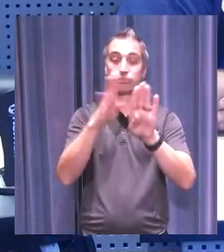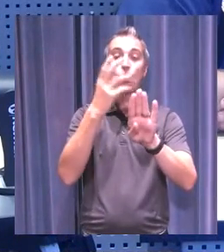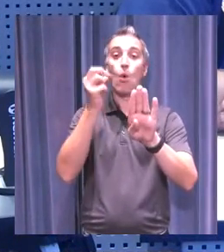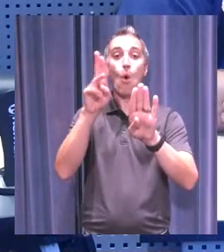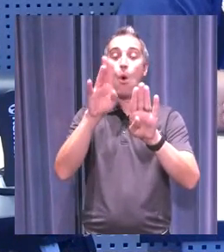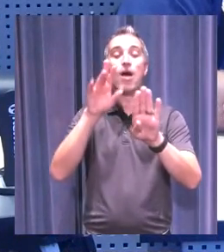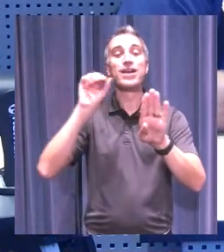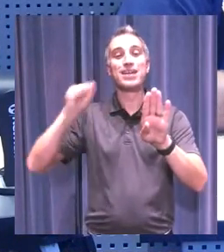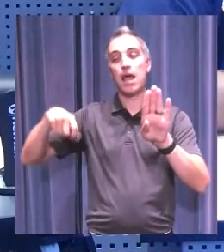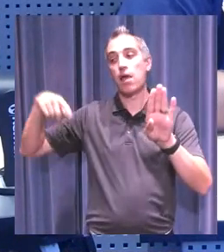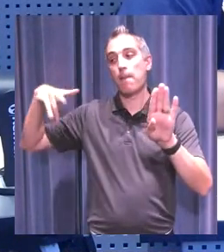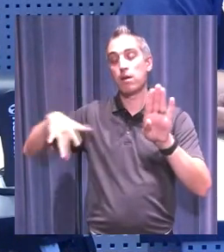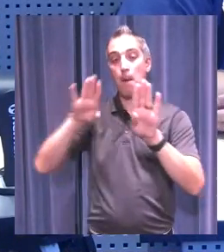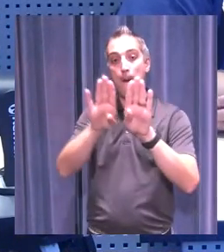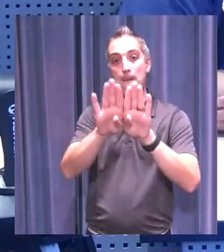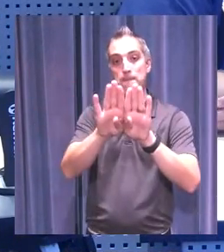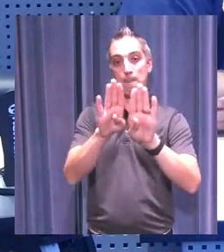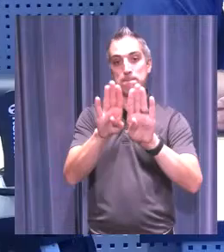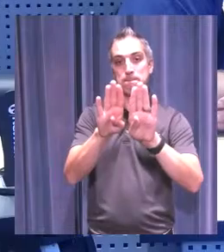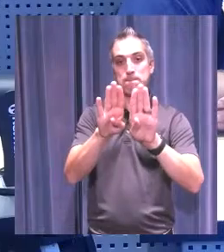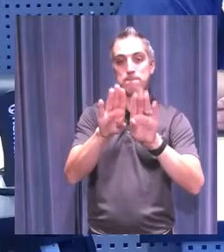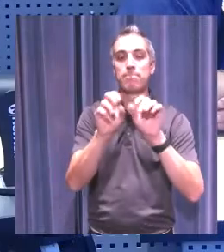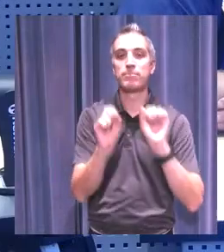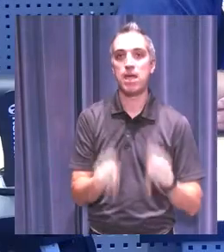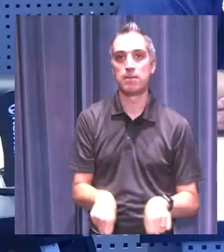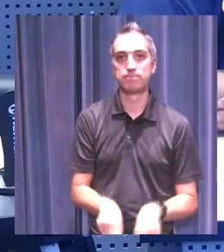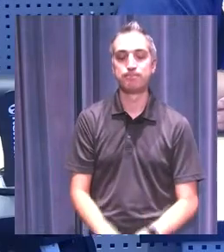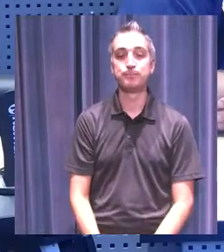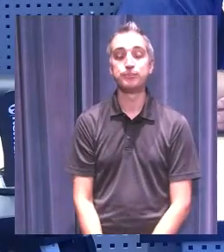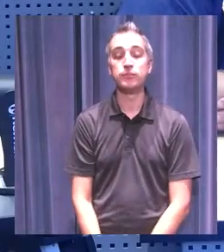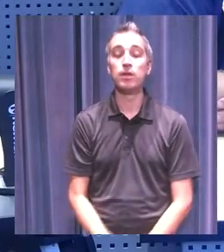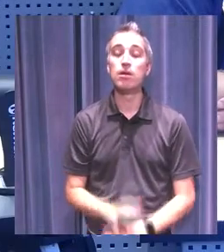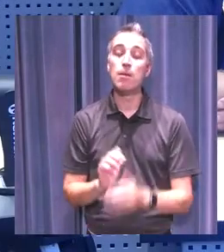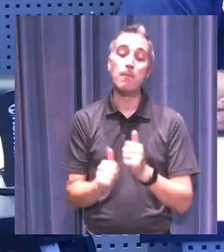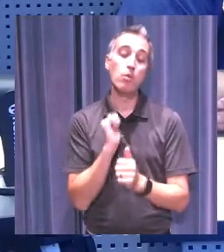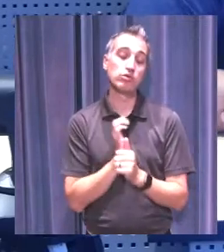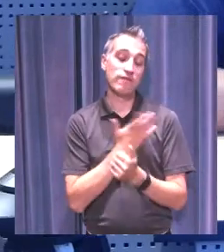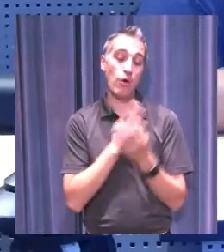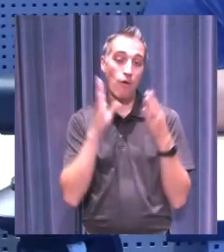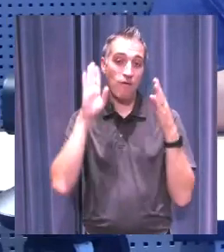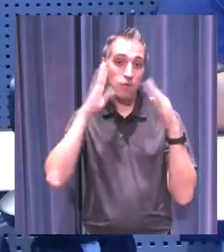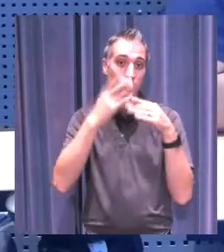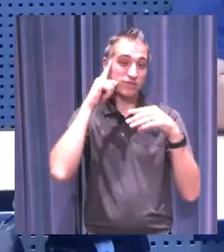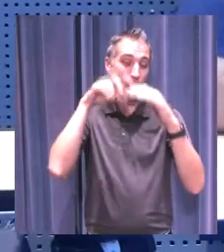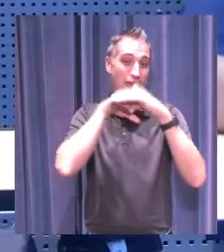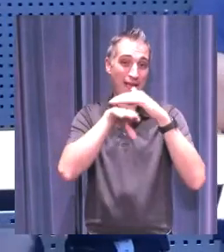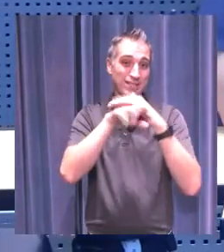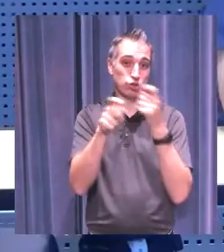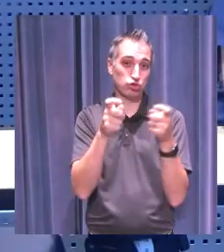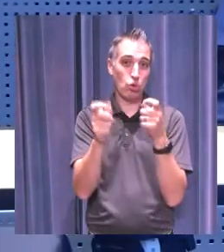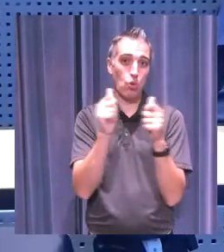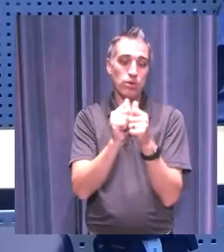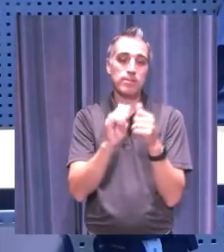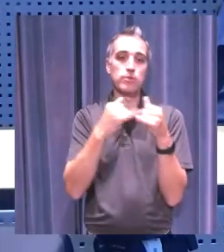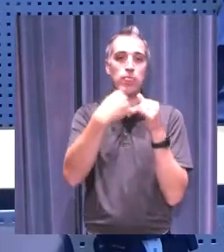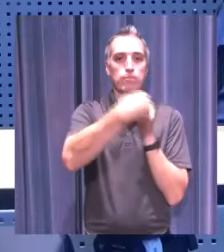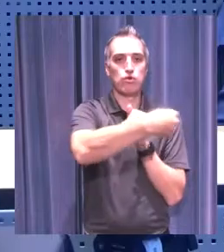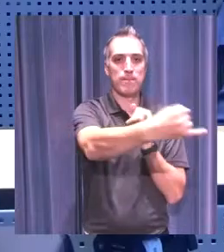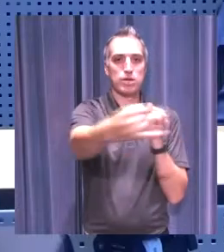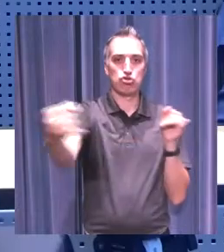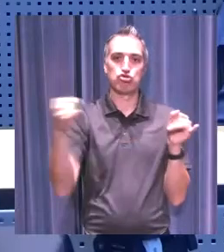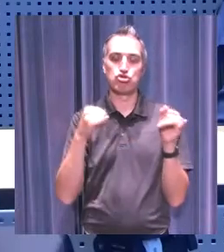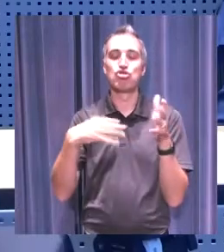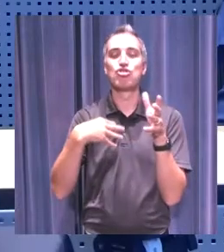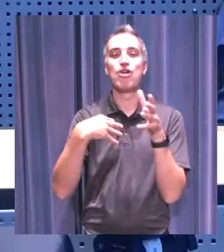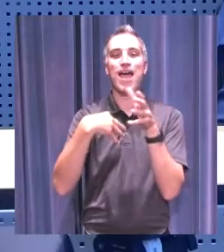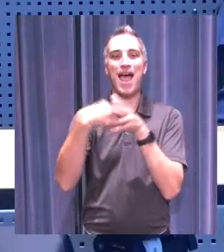remotely, amongst many other benefits. A majority of our early focus on access control will be on the perimeter exterior doors